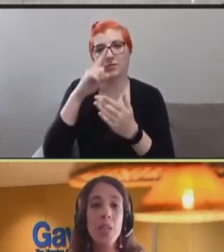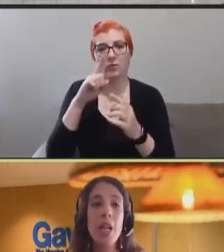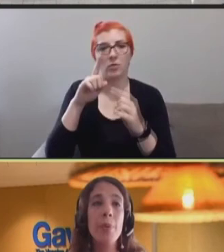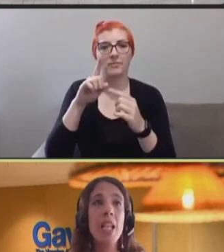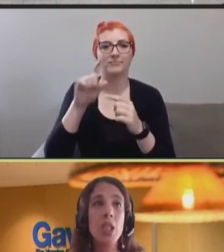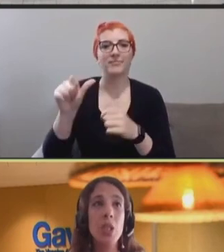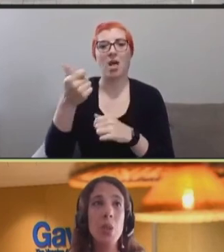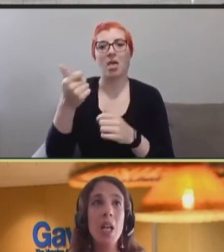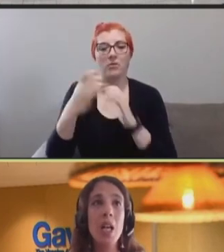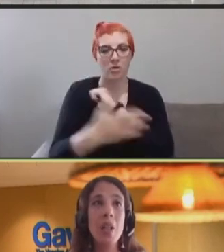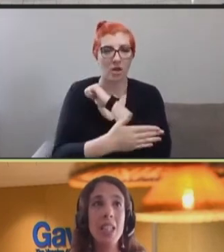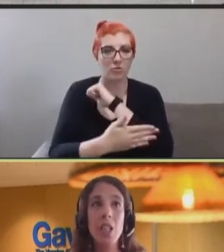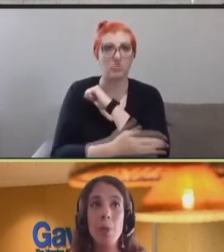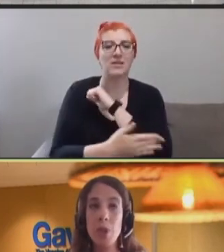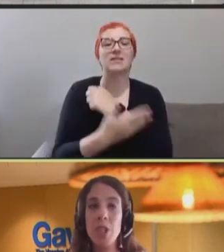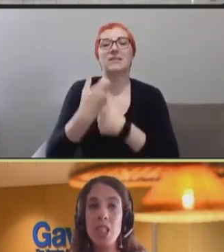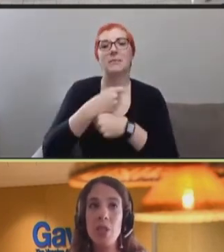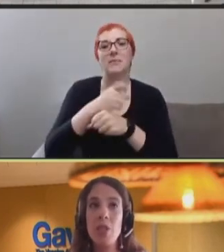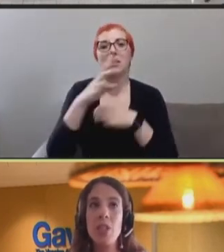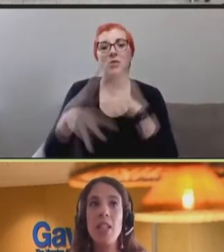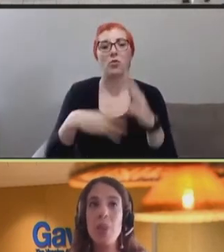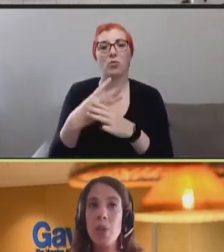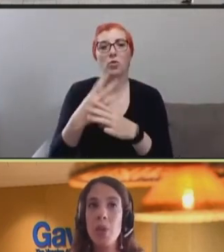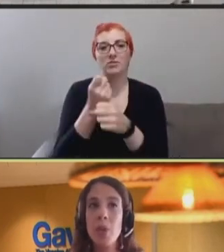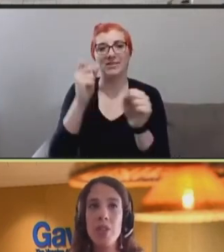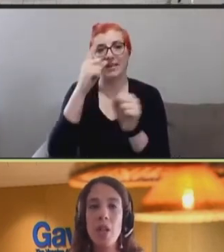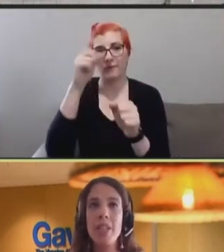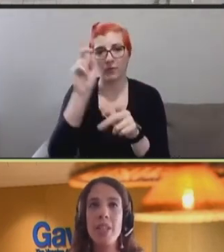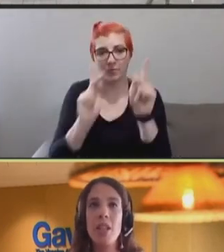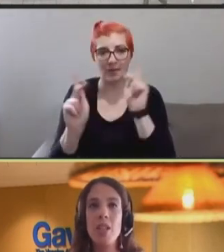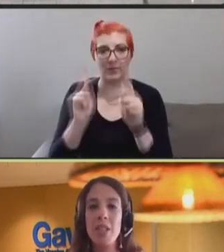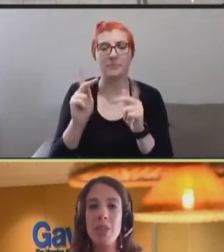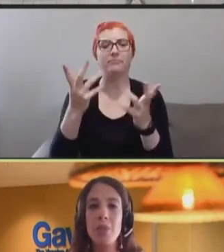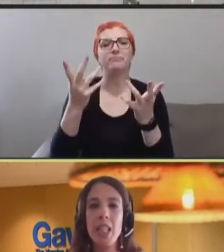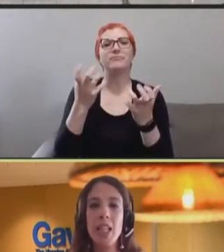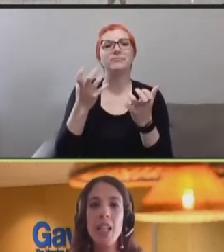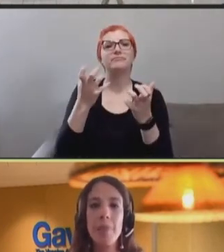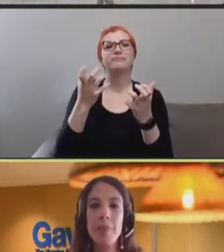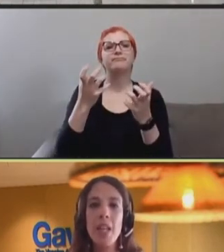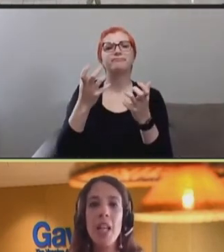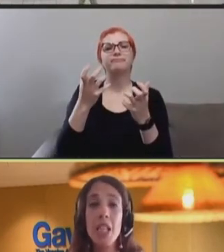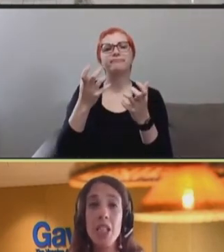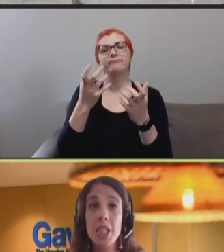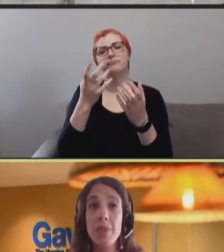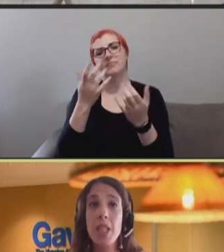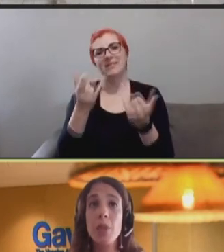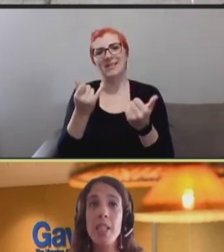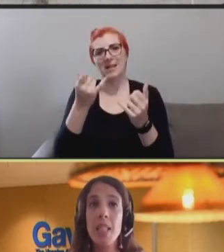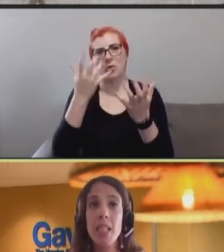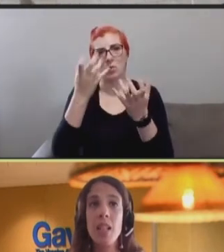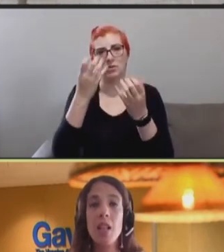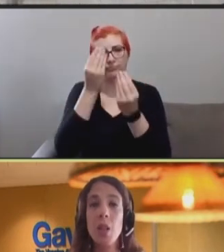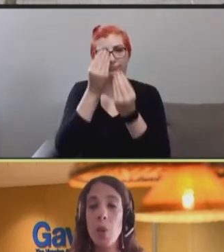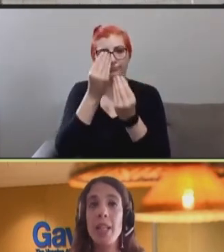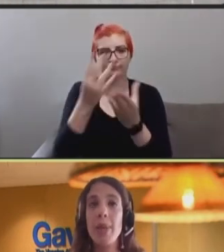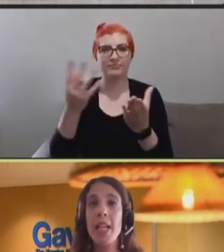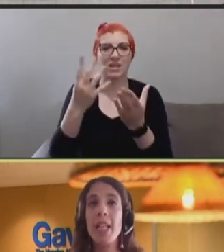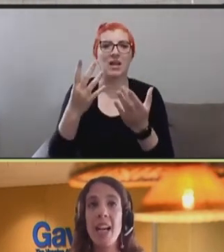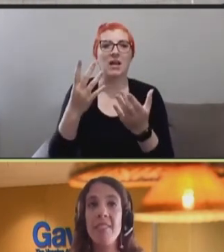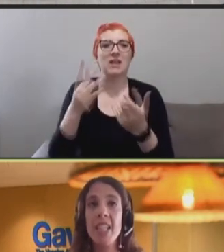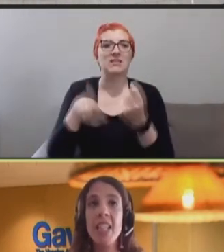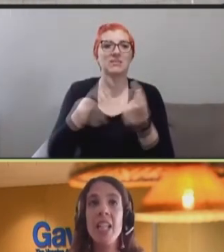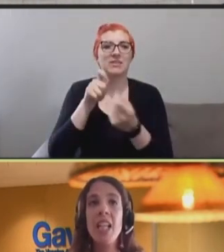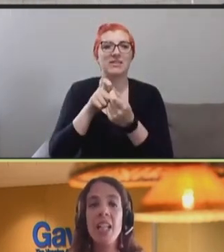But today I would like to take the opportunity to tell you a few words about a specific initiative that was co-led